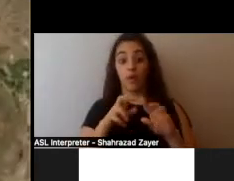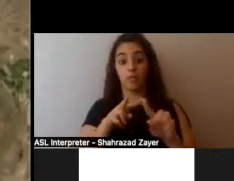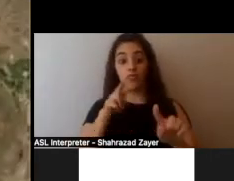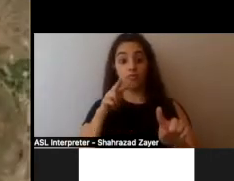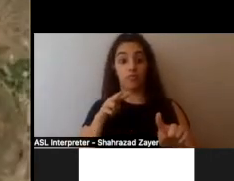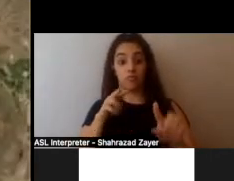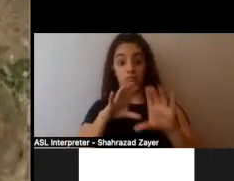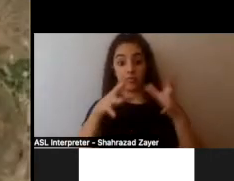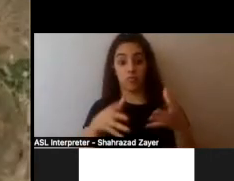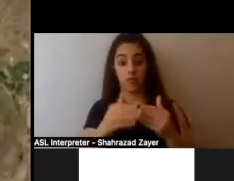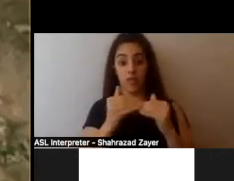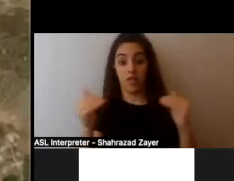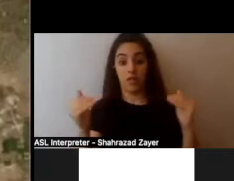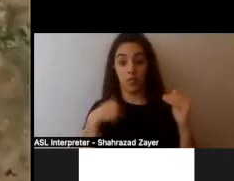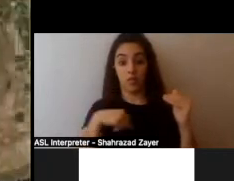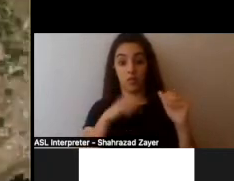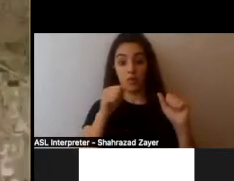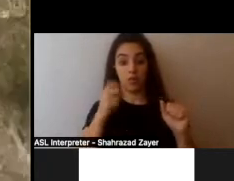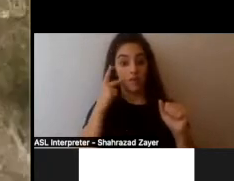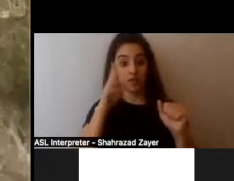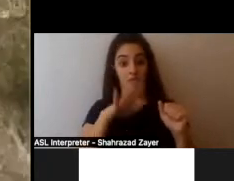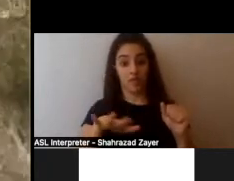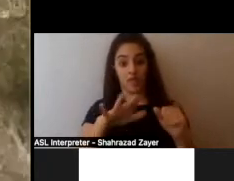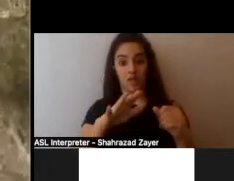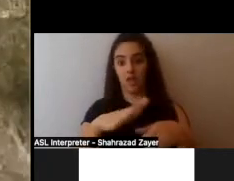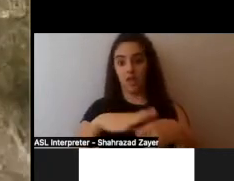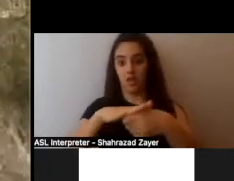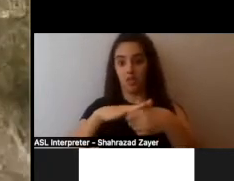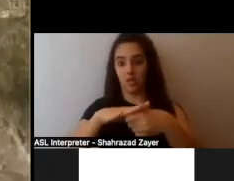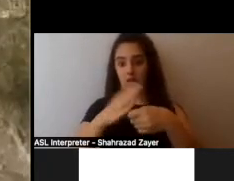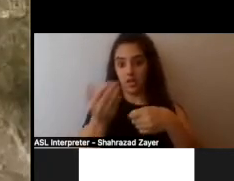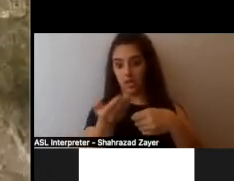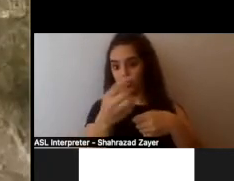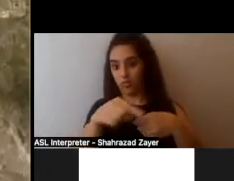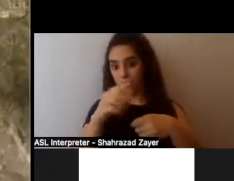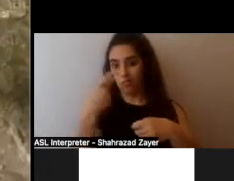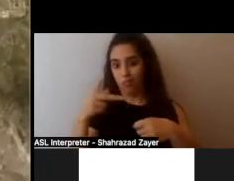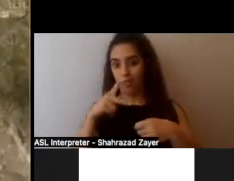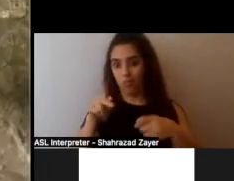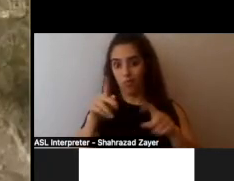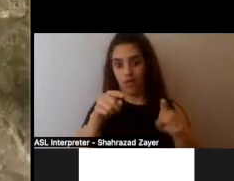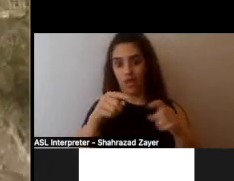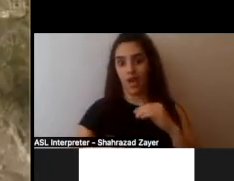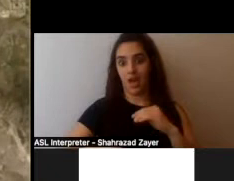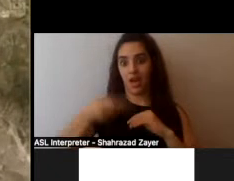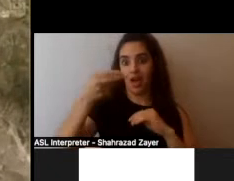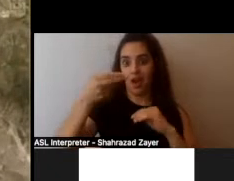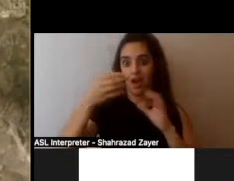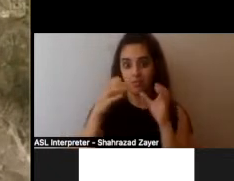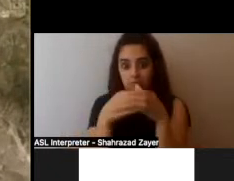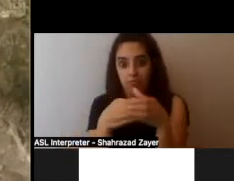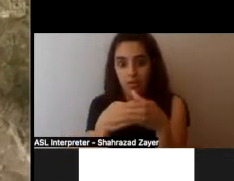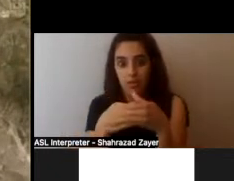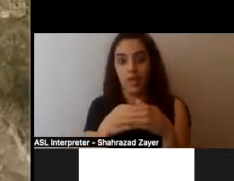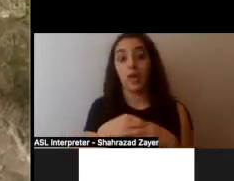portion of Laguna Woods is a high concentration, but there are pockets throughout the county